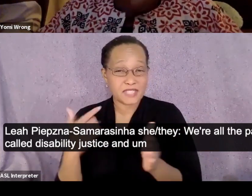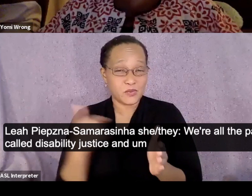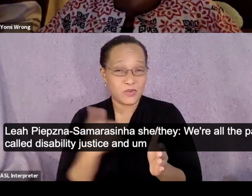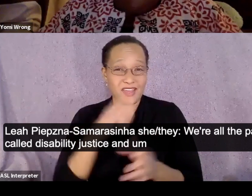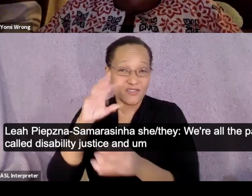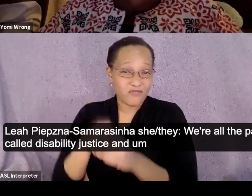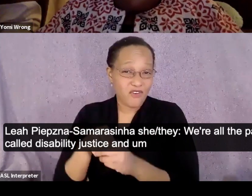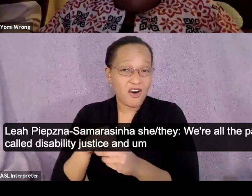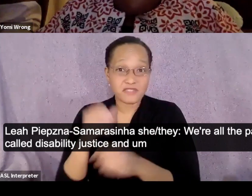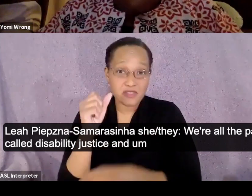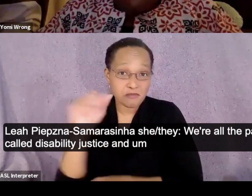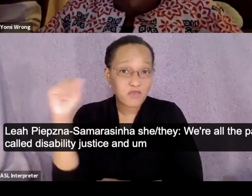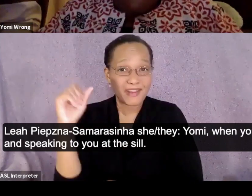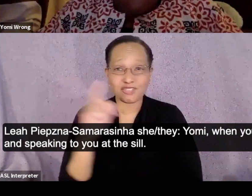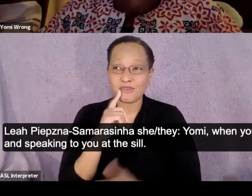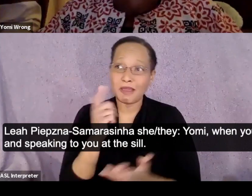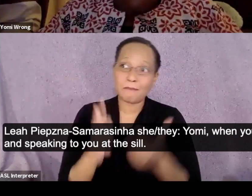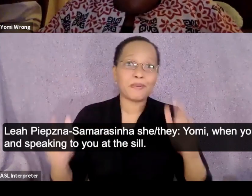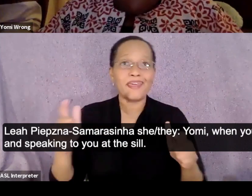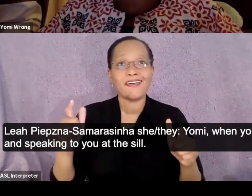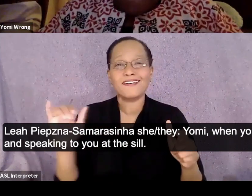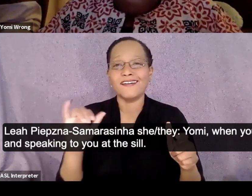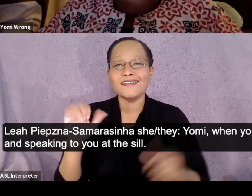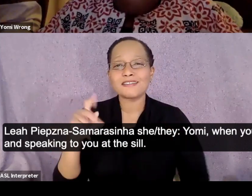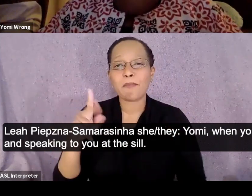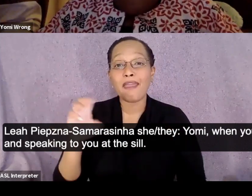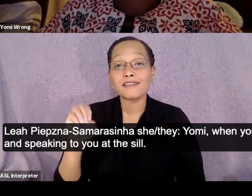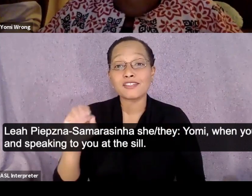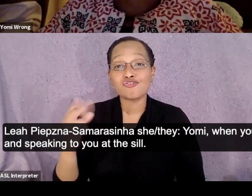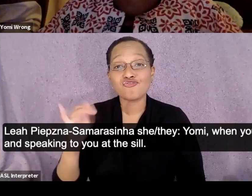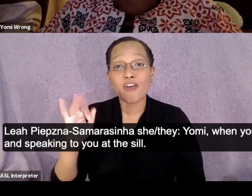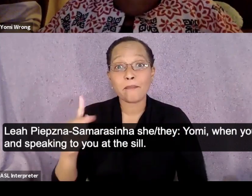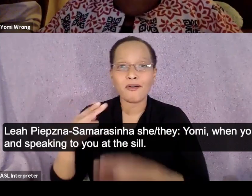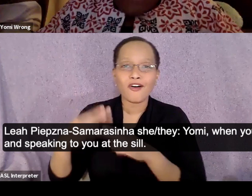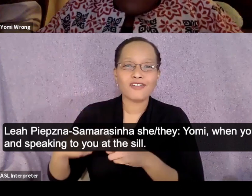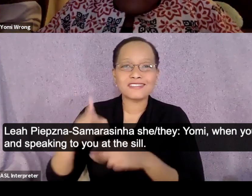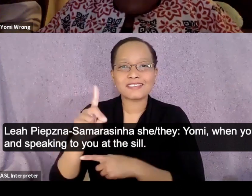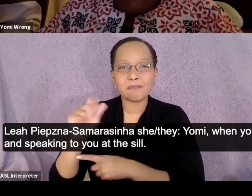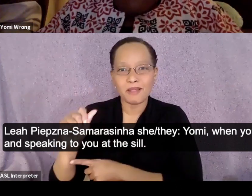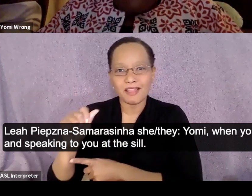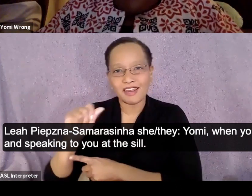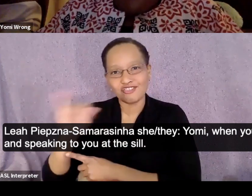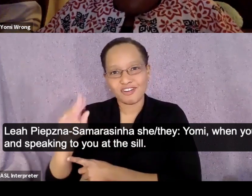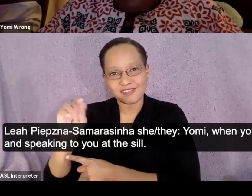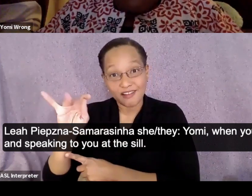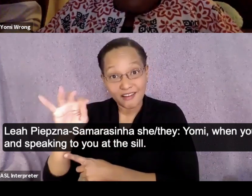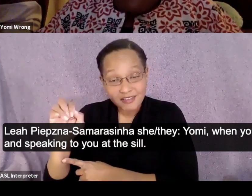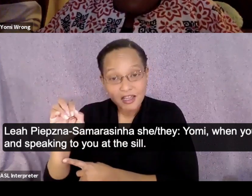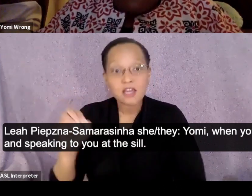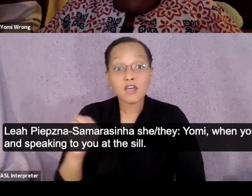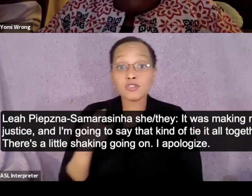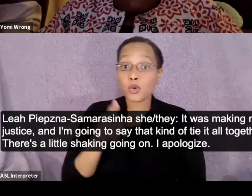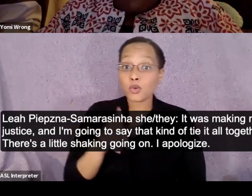disability justice. And Yomi, when you were just talking to Patty about Patty and Leroy coming and speaking to you at the